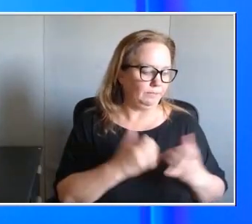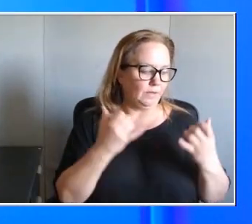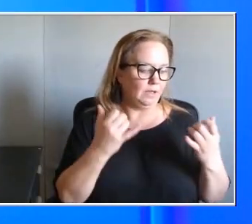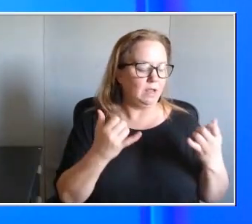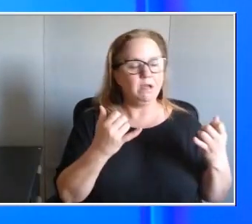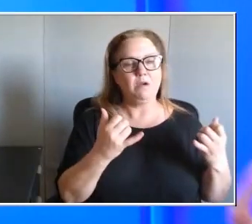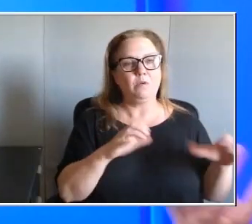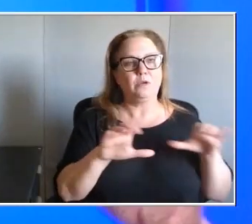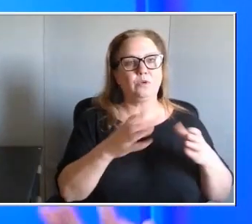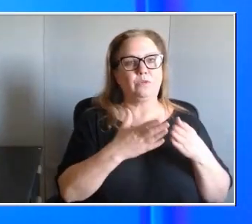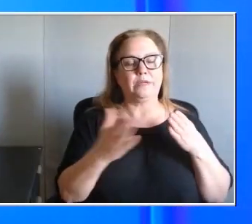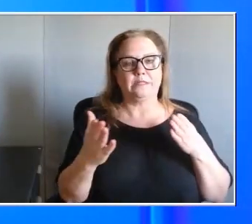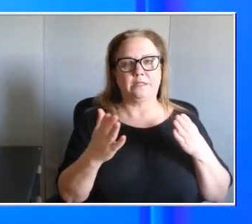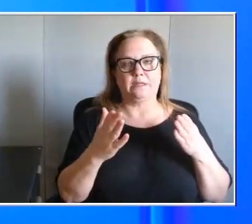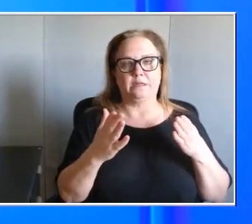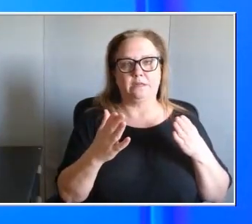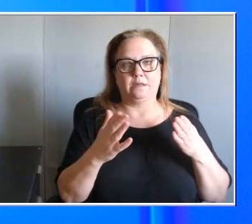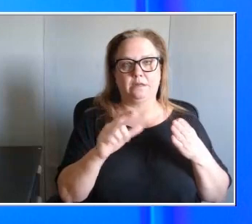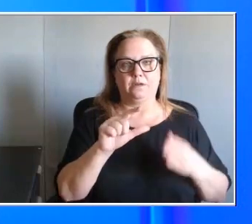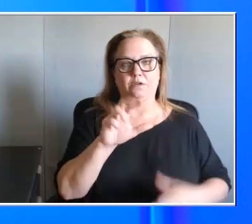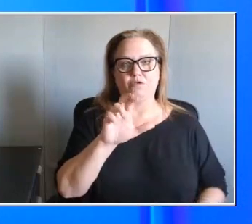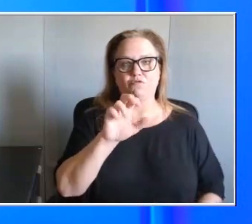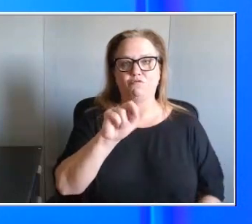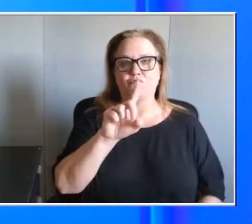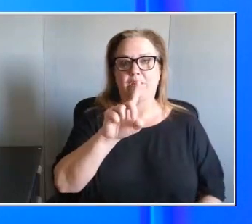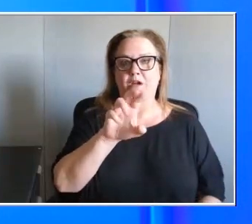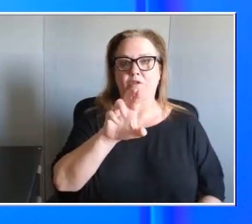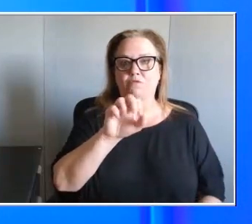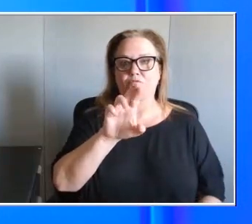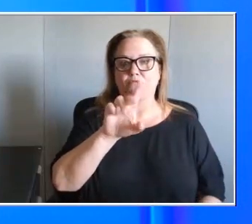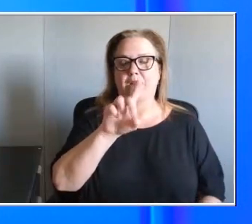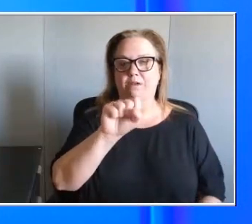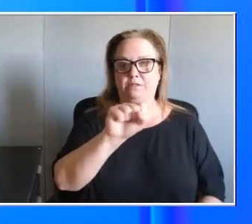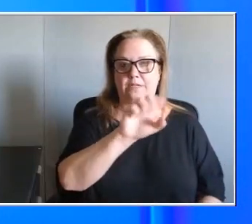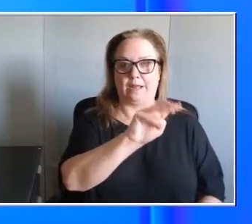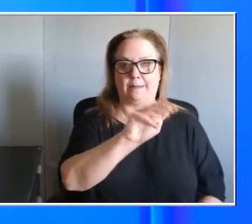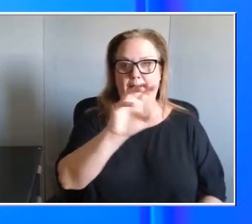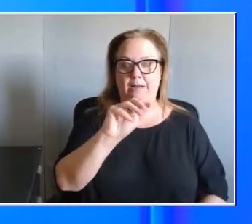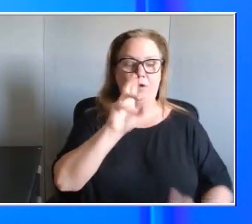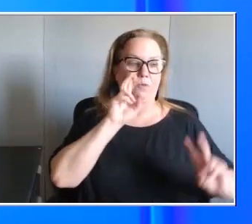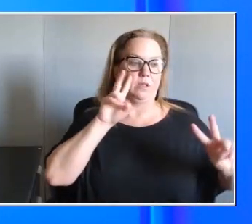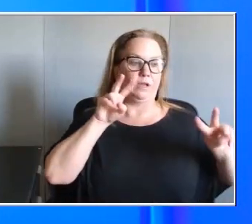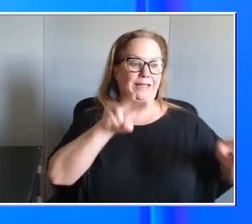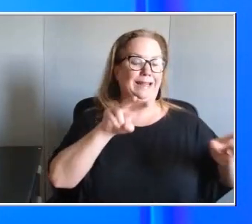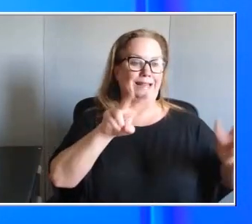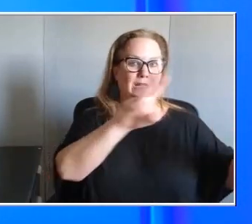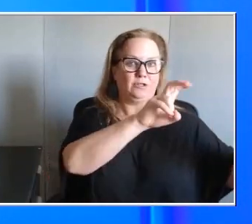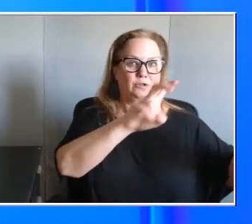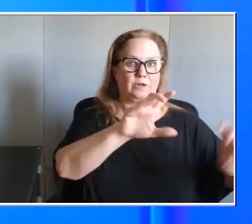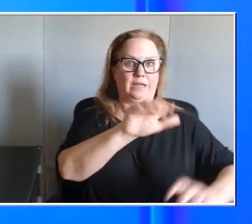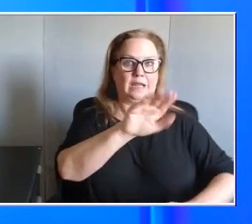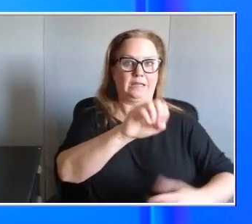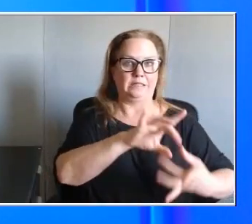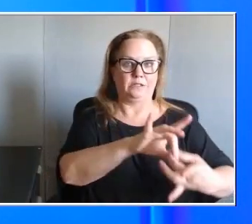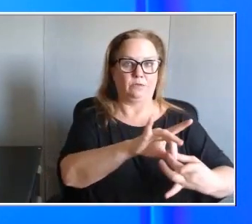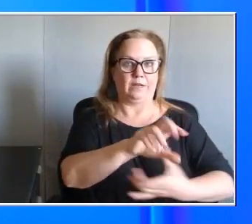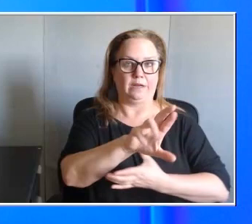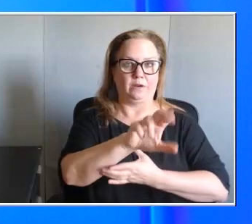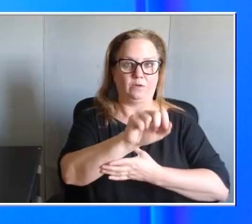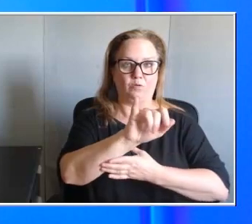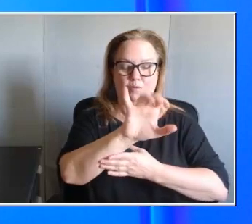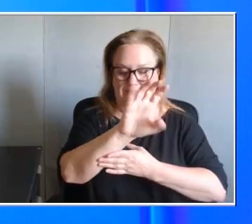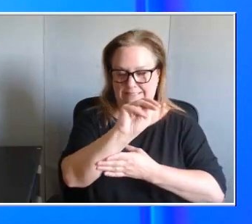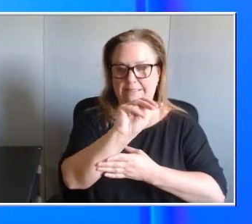like, so a grand rounds or an M&M. We specifically look at issues of cases that are related to racism and